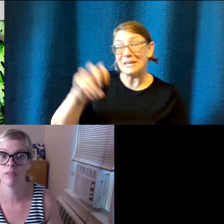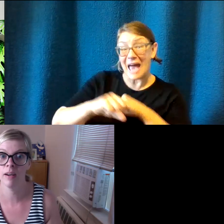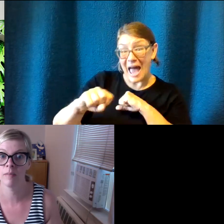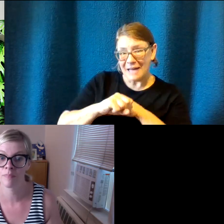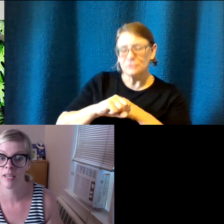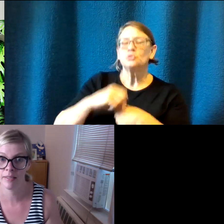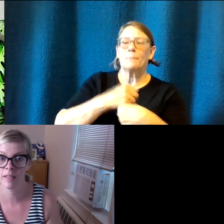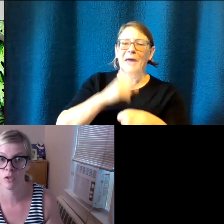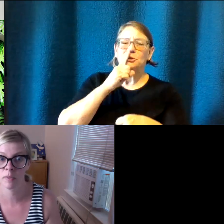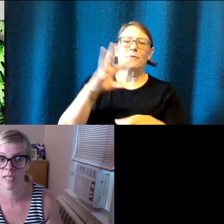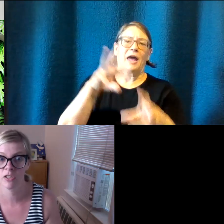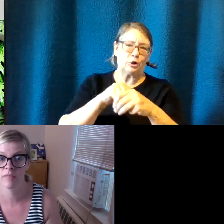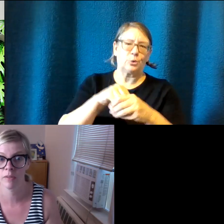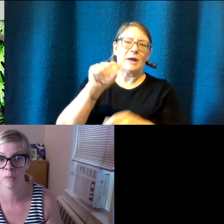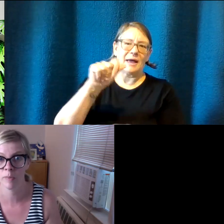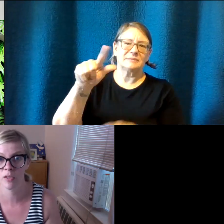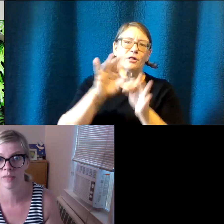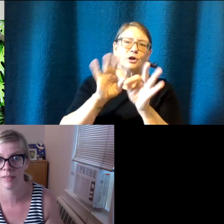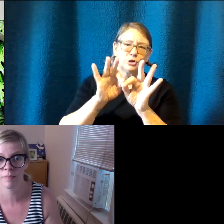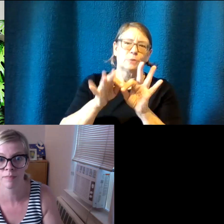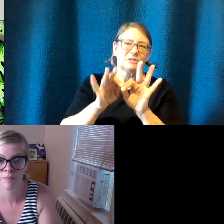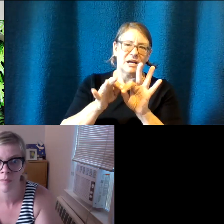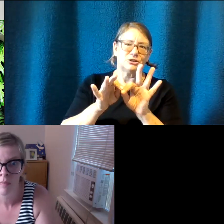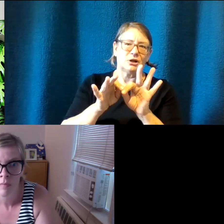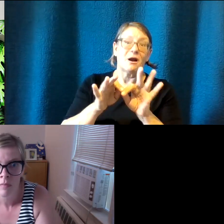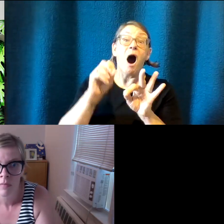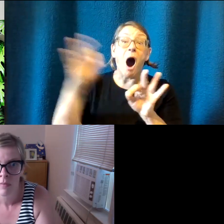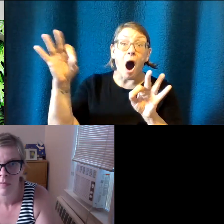have ASL interpretation of those promotions.